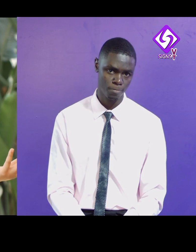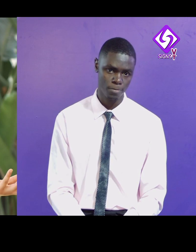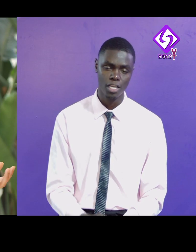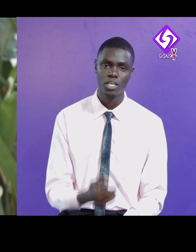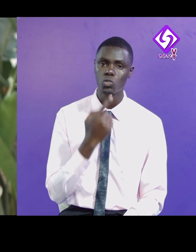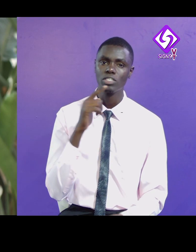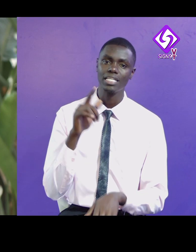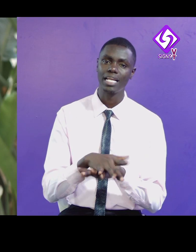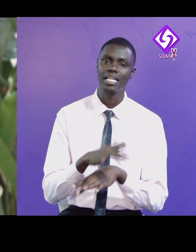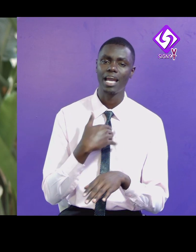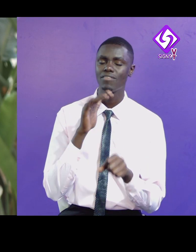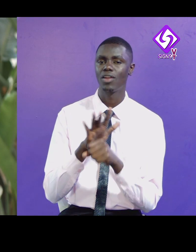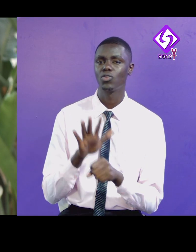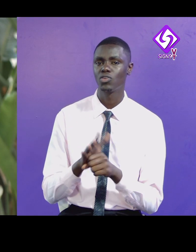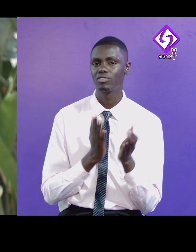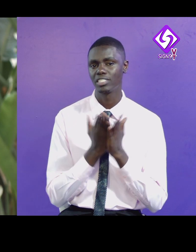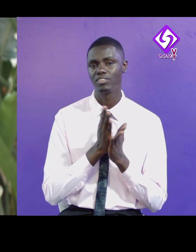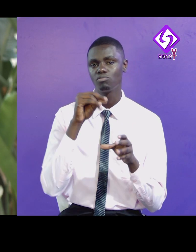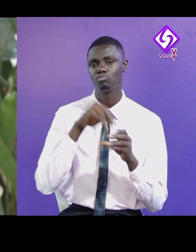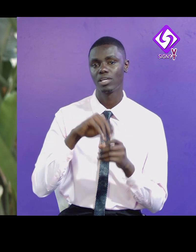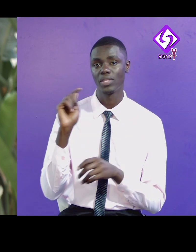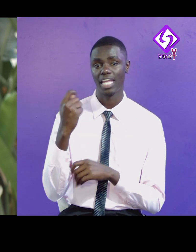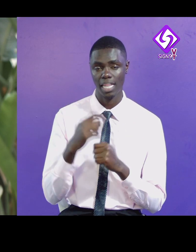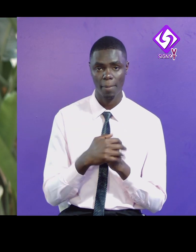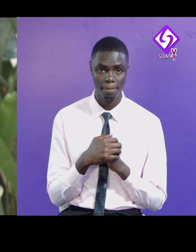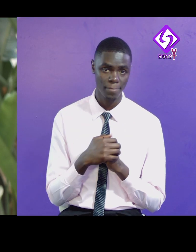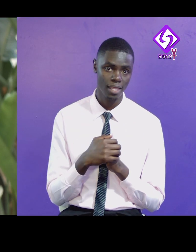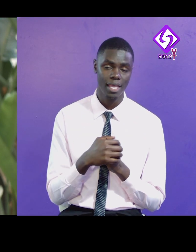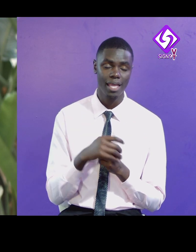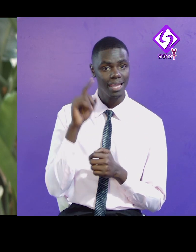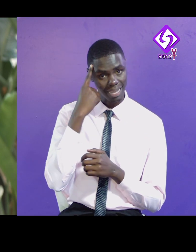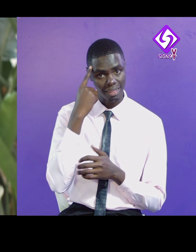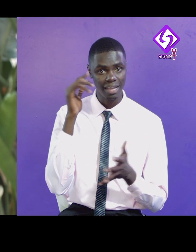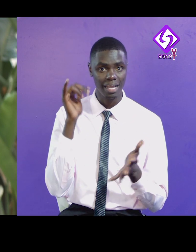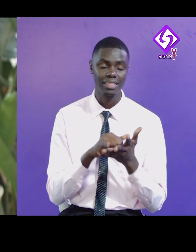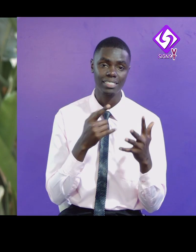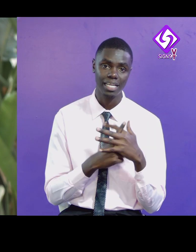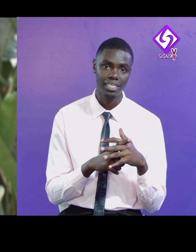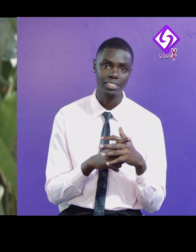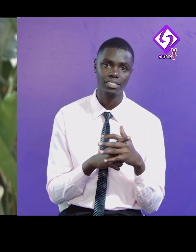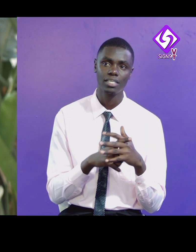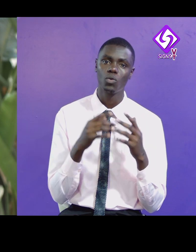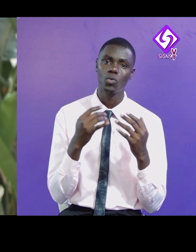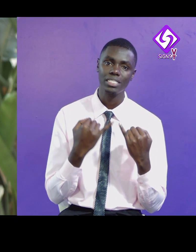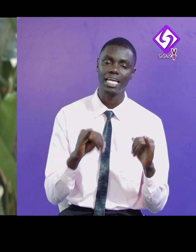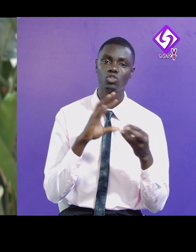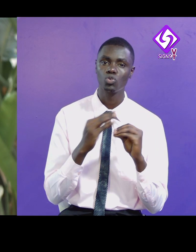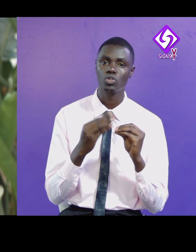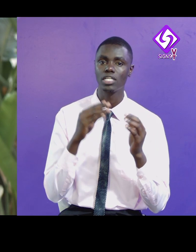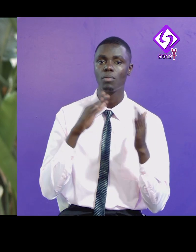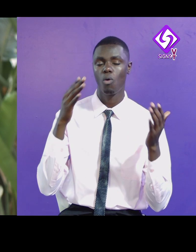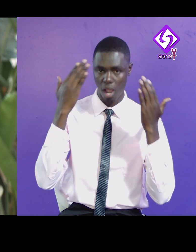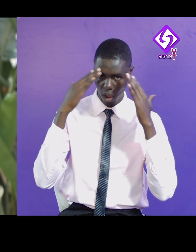And like you said earlier, there's still a lack of services within Kenya. And I think the start would be trying to create